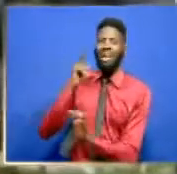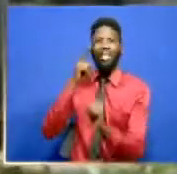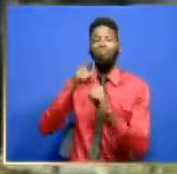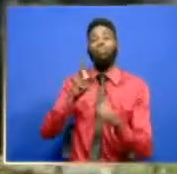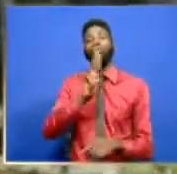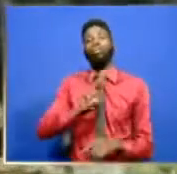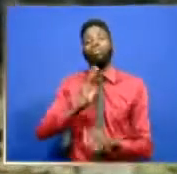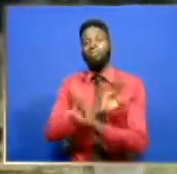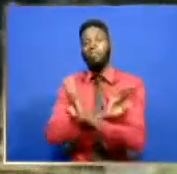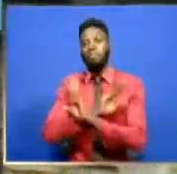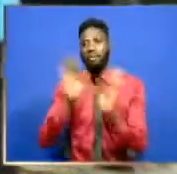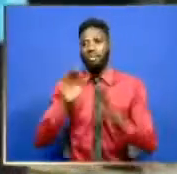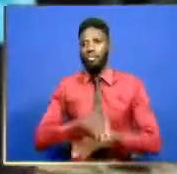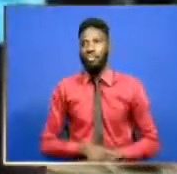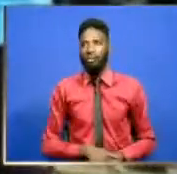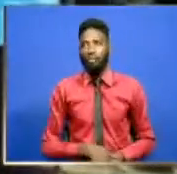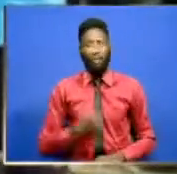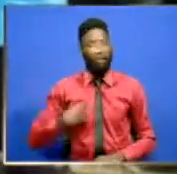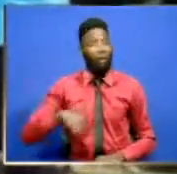kama watu wa mashinani,